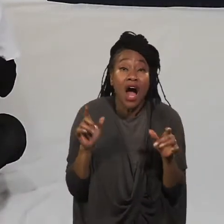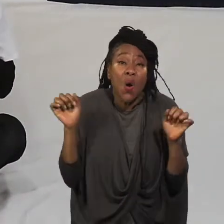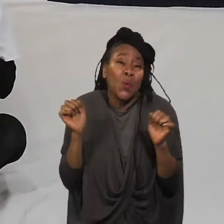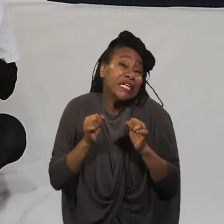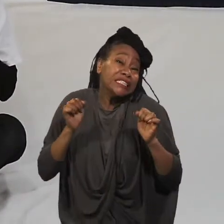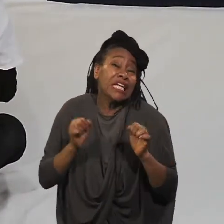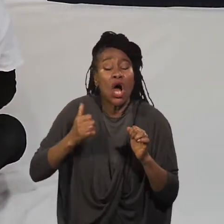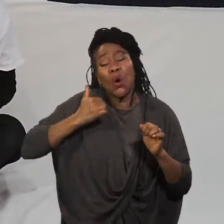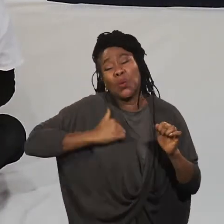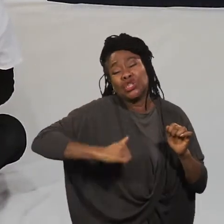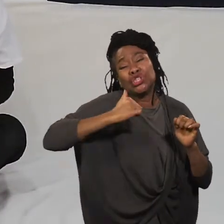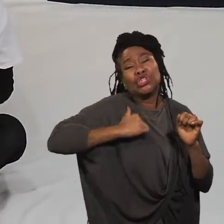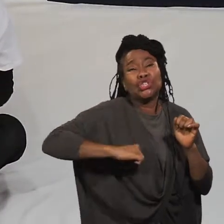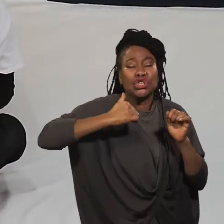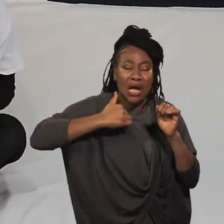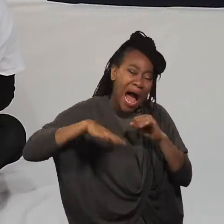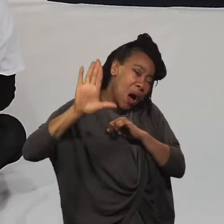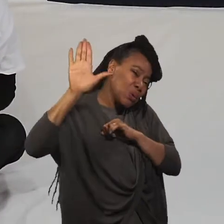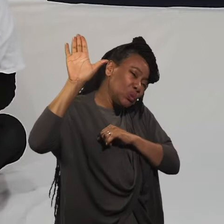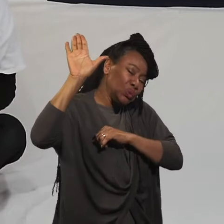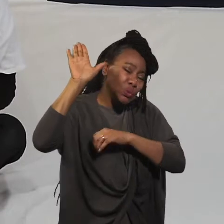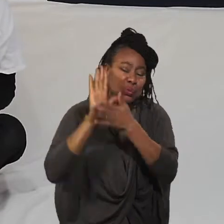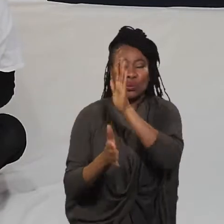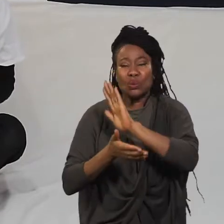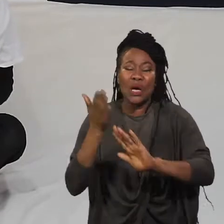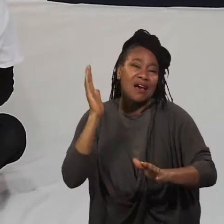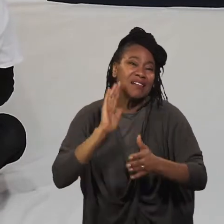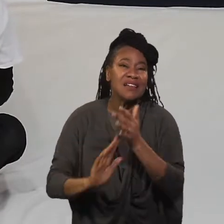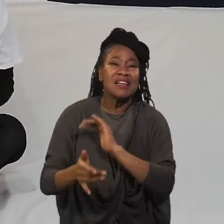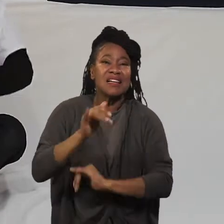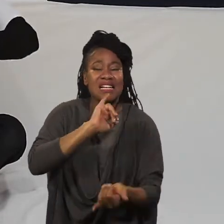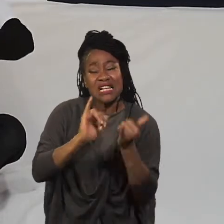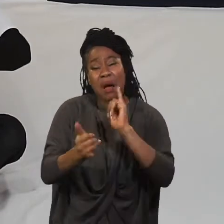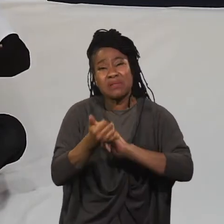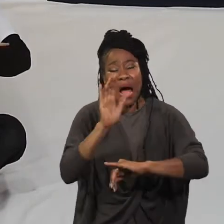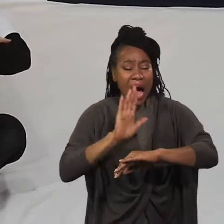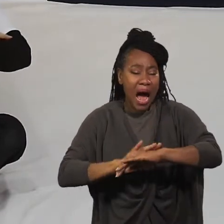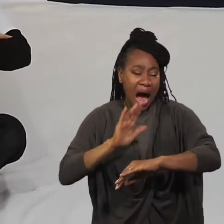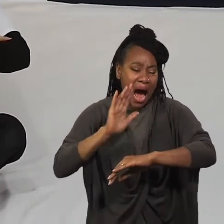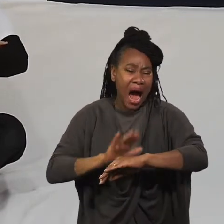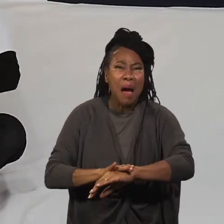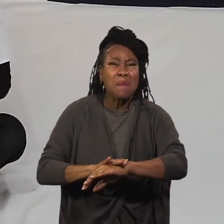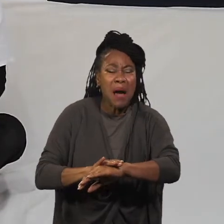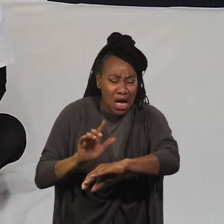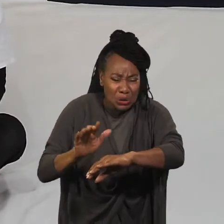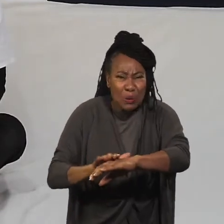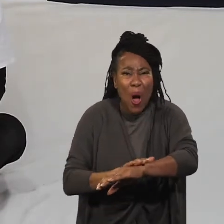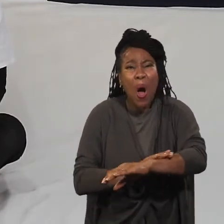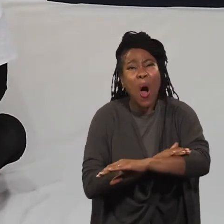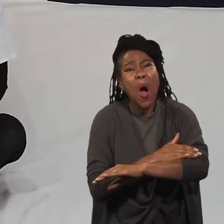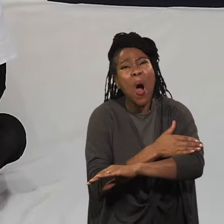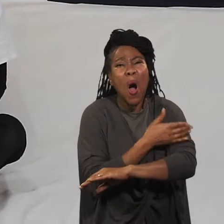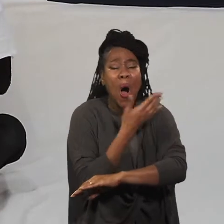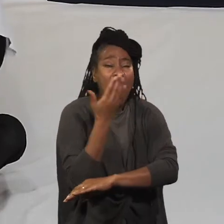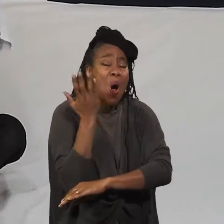Winter wishes out you go, as sometimes time can go so slow.